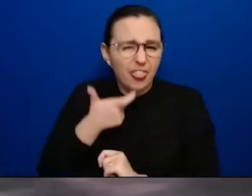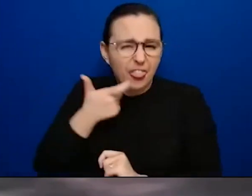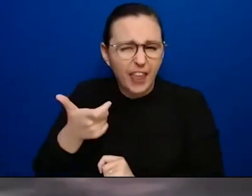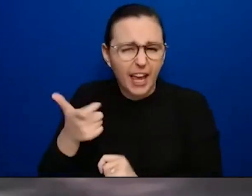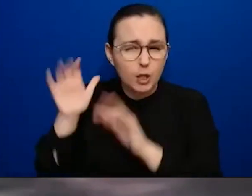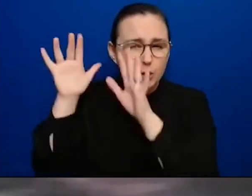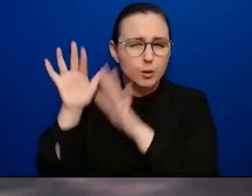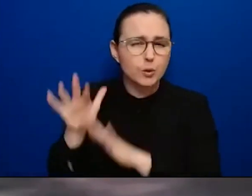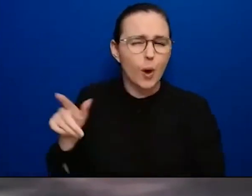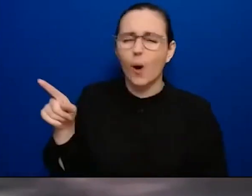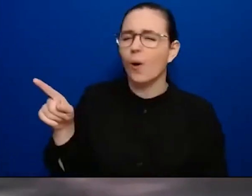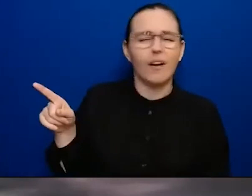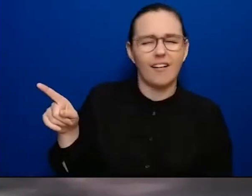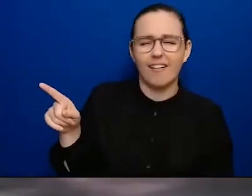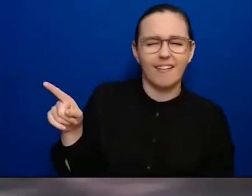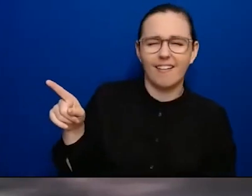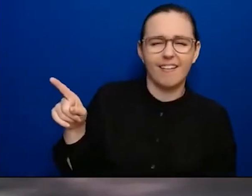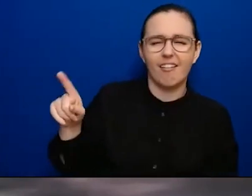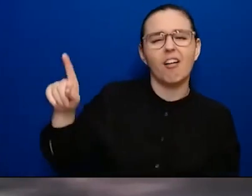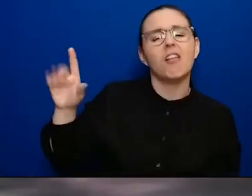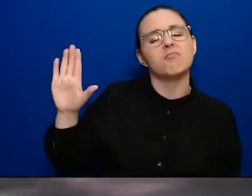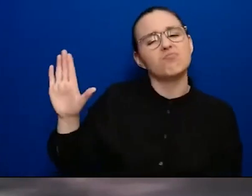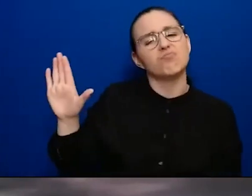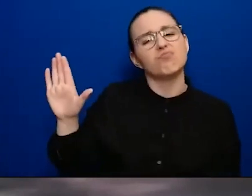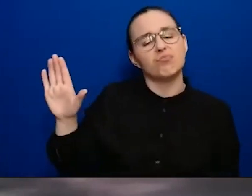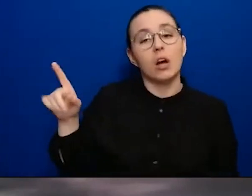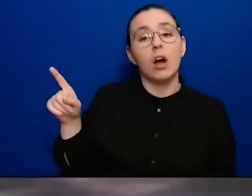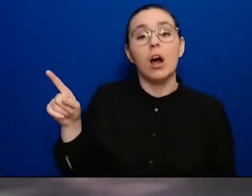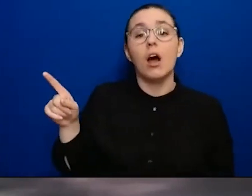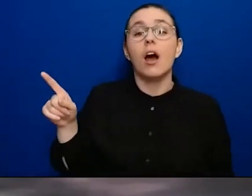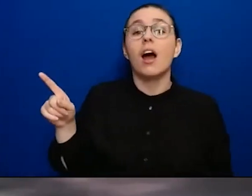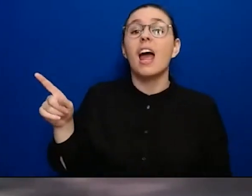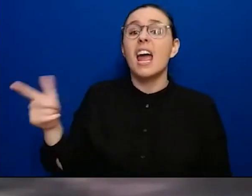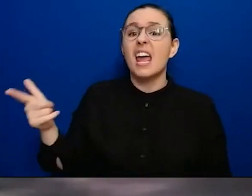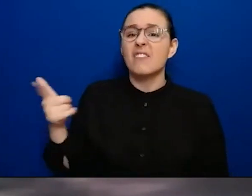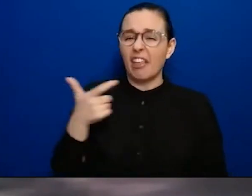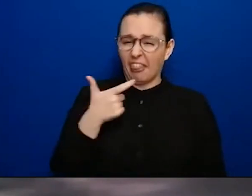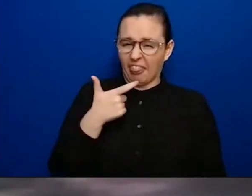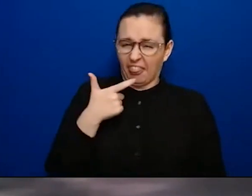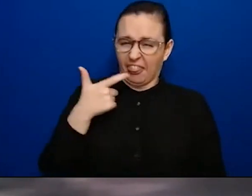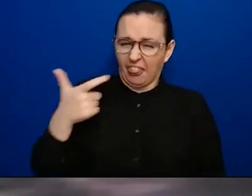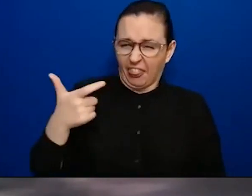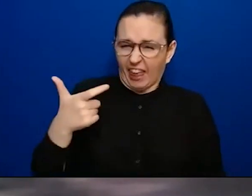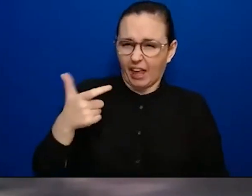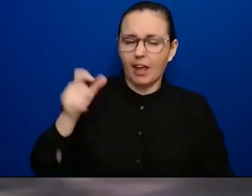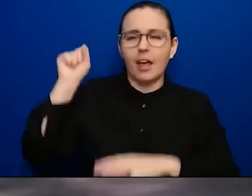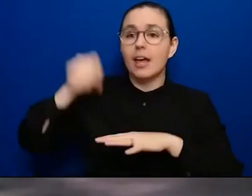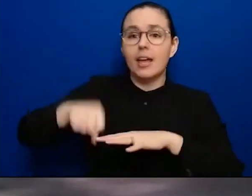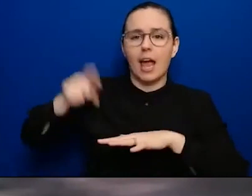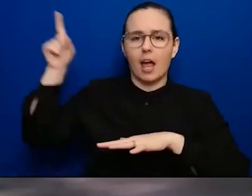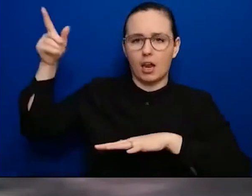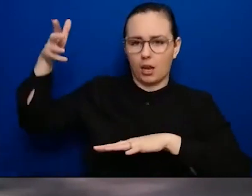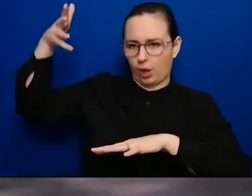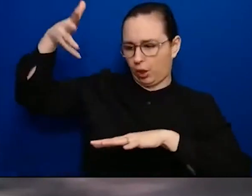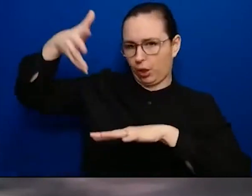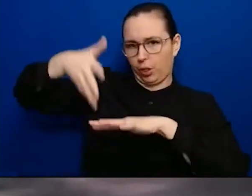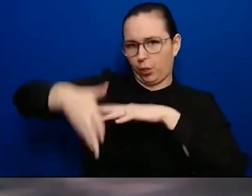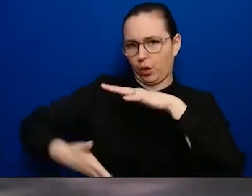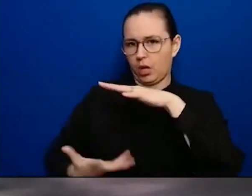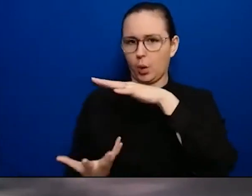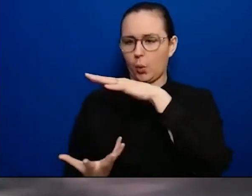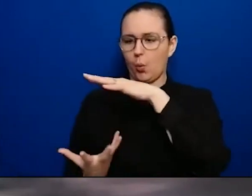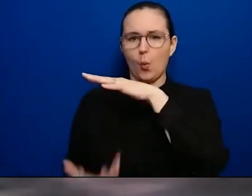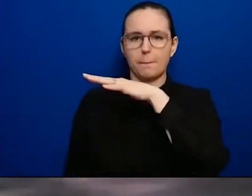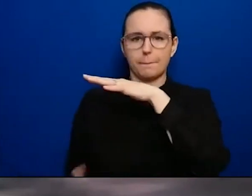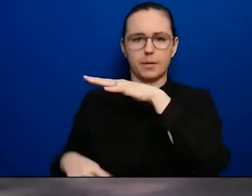also say, can absorb a lot of rain. These rain events can, be muted up at elevation. When